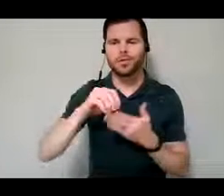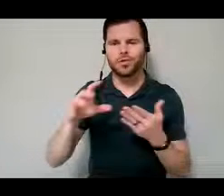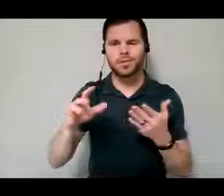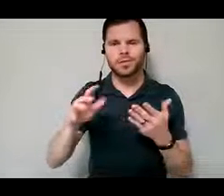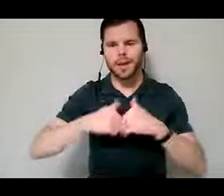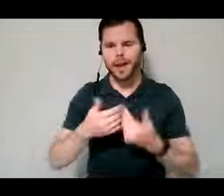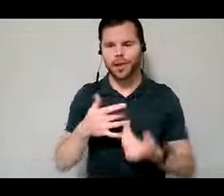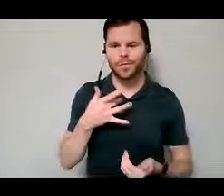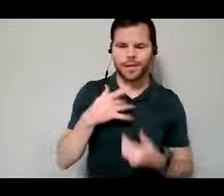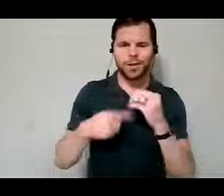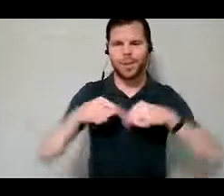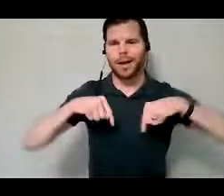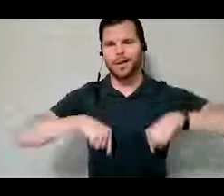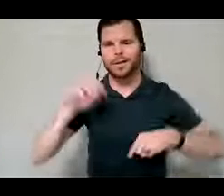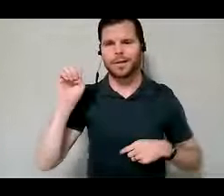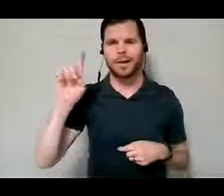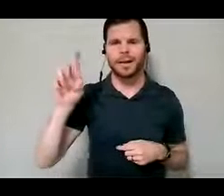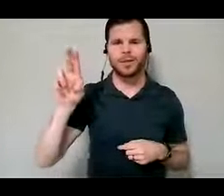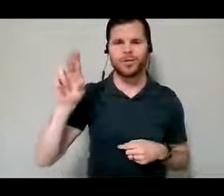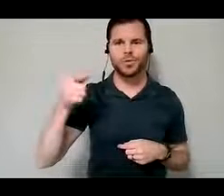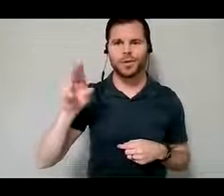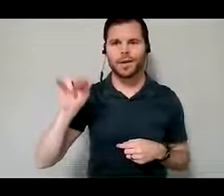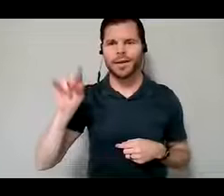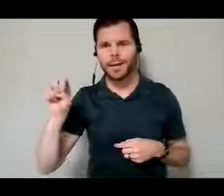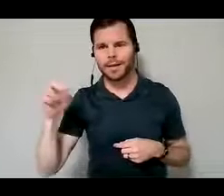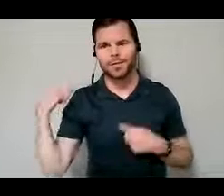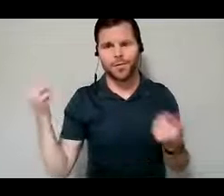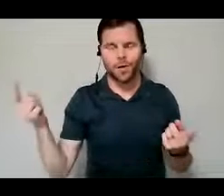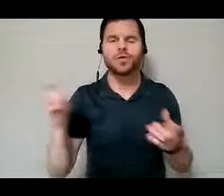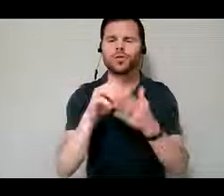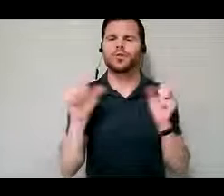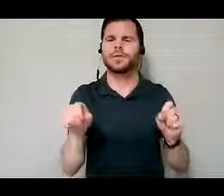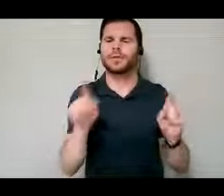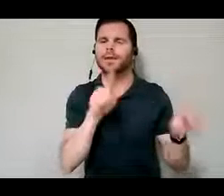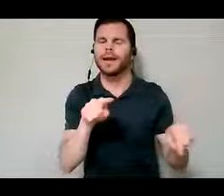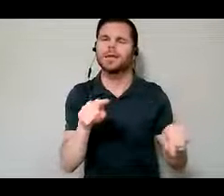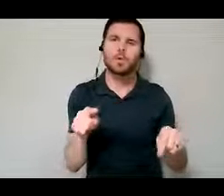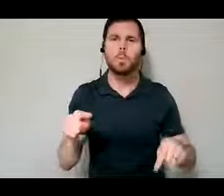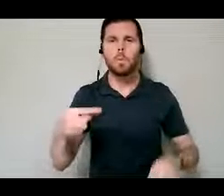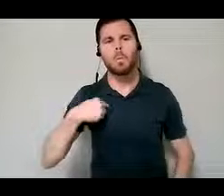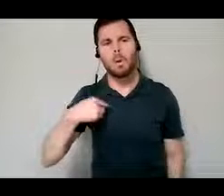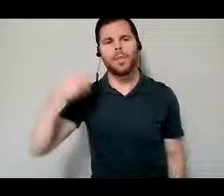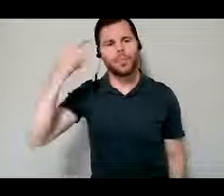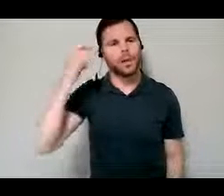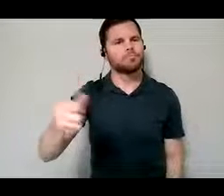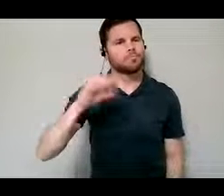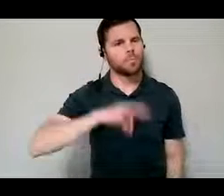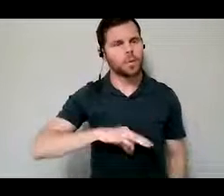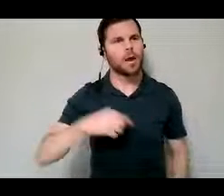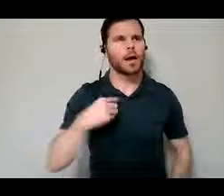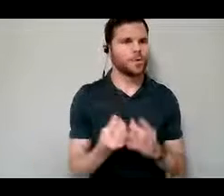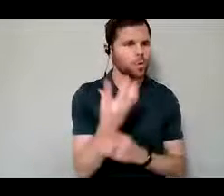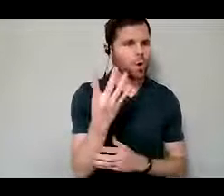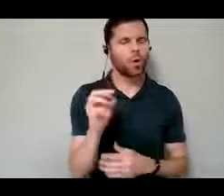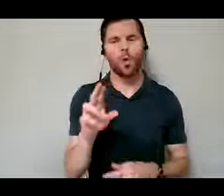can self-reflect on whether or not they have felt it to be like worthwhile, if they've grown from it or if not. So